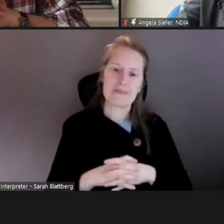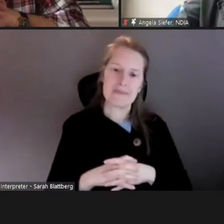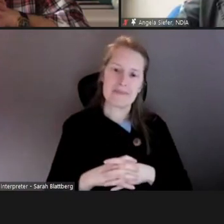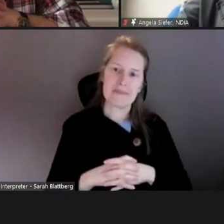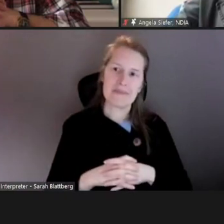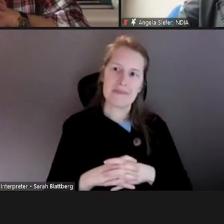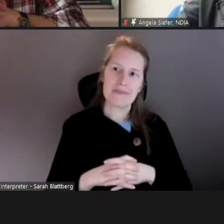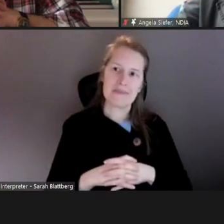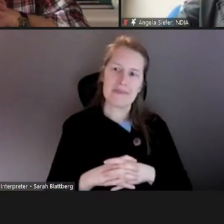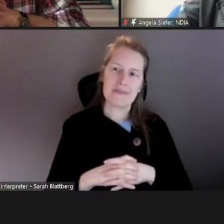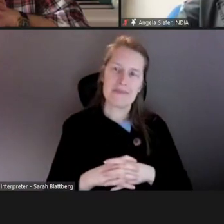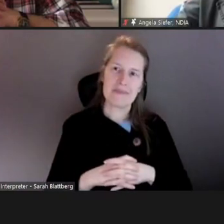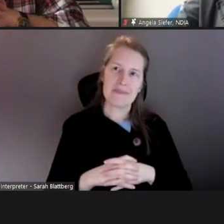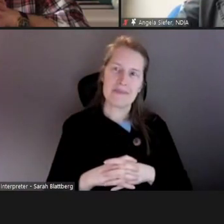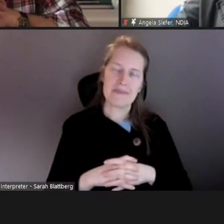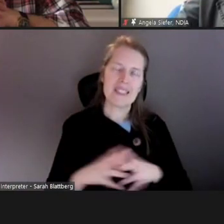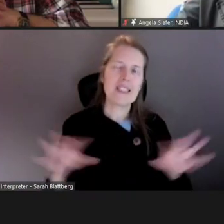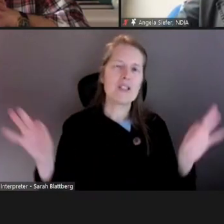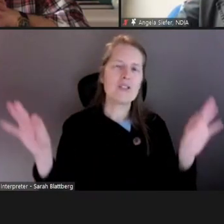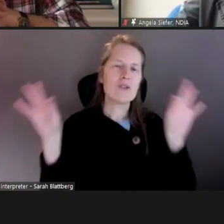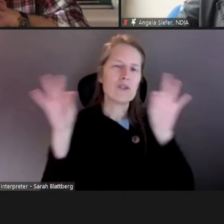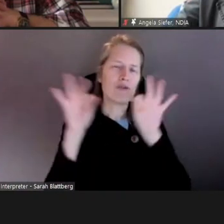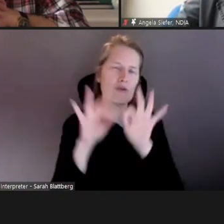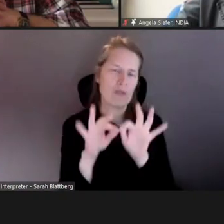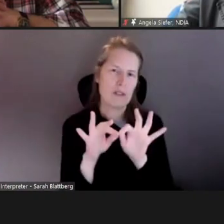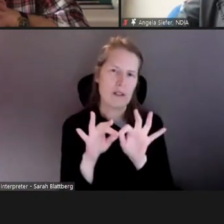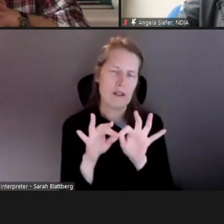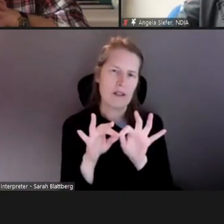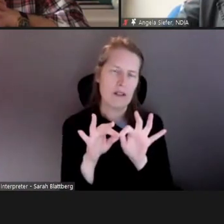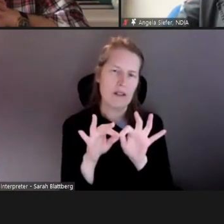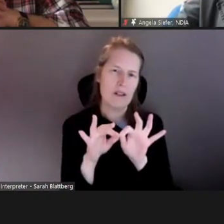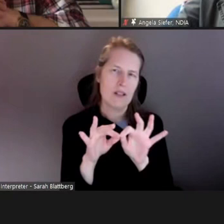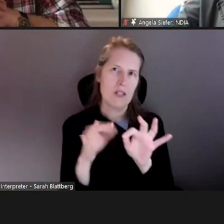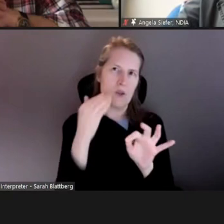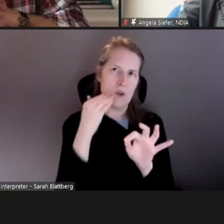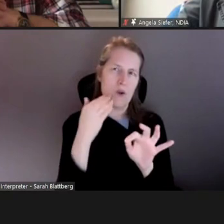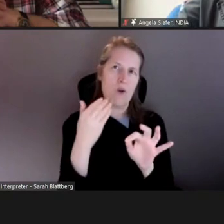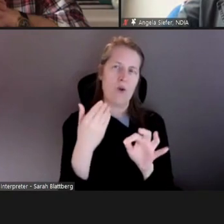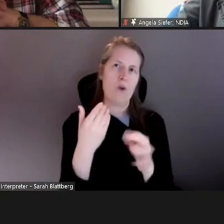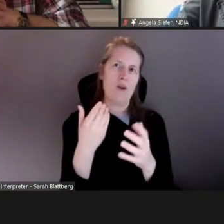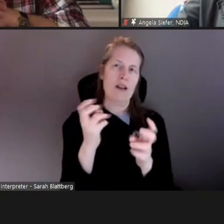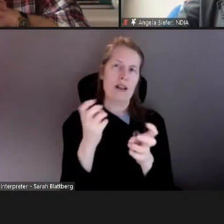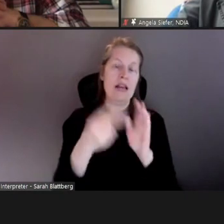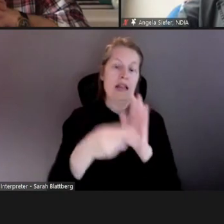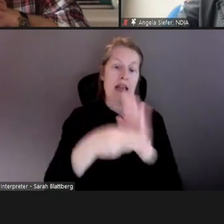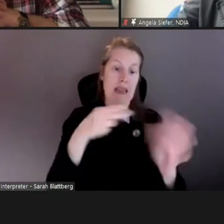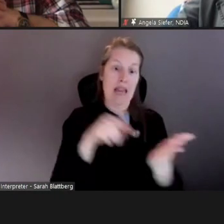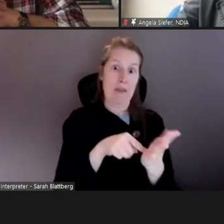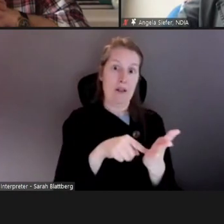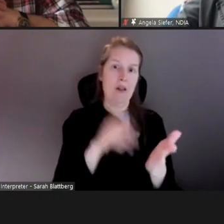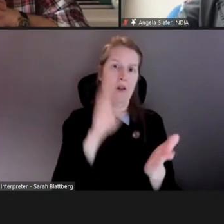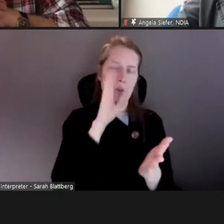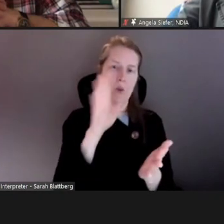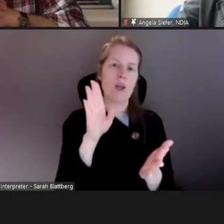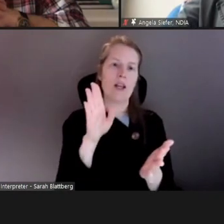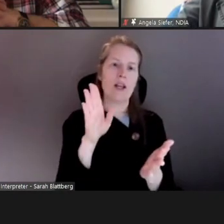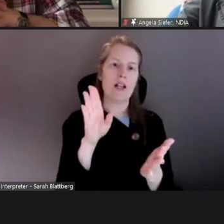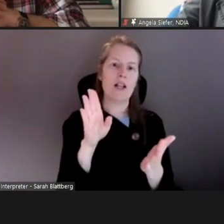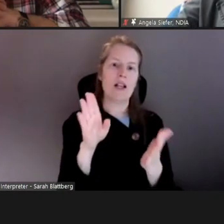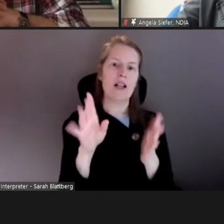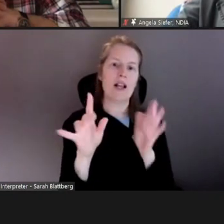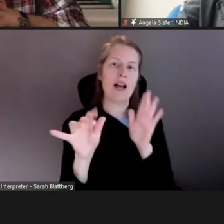so critical to make sure that you have the capacity, have a label that's going to be able to